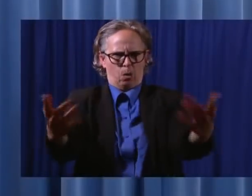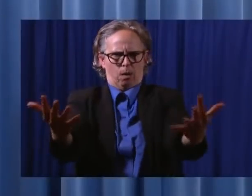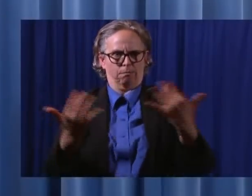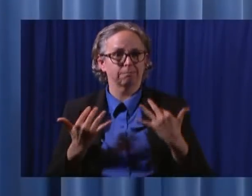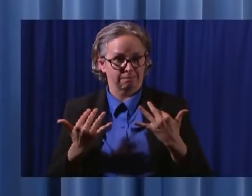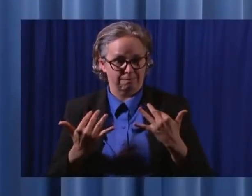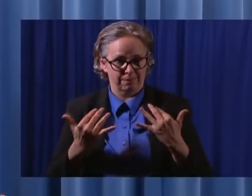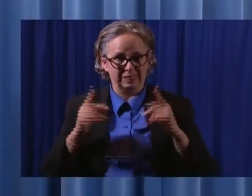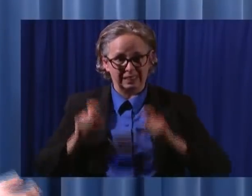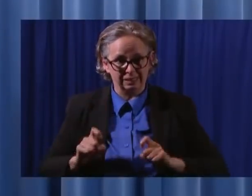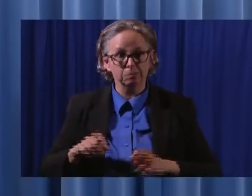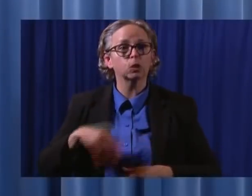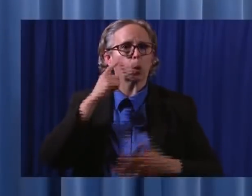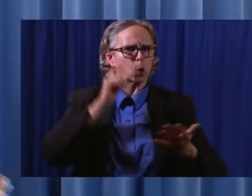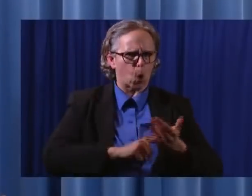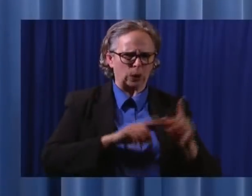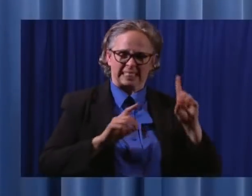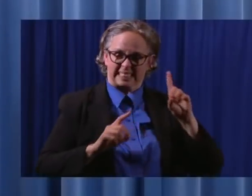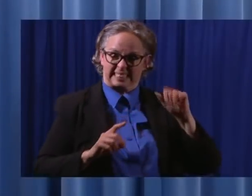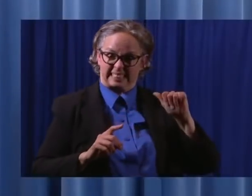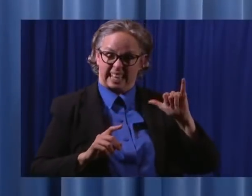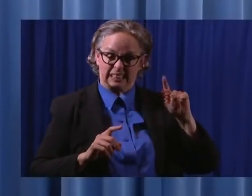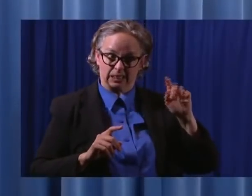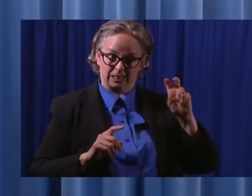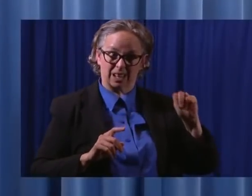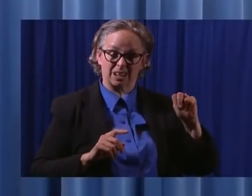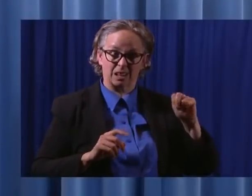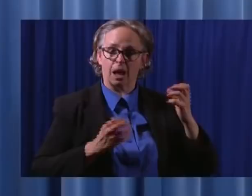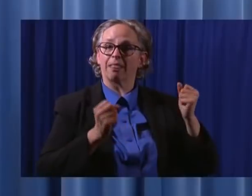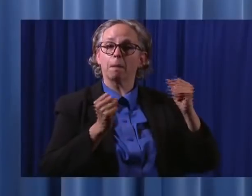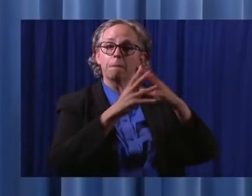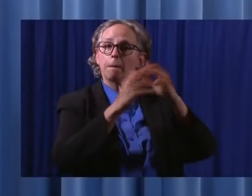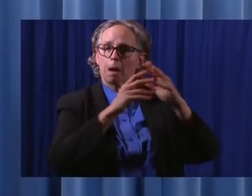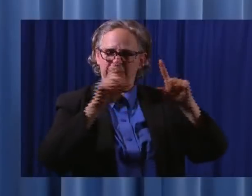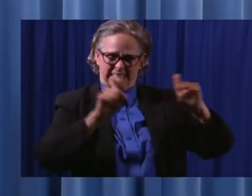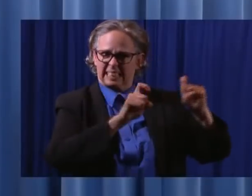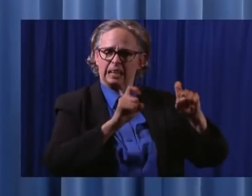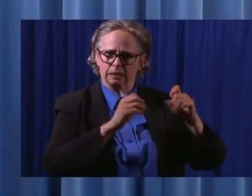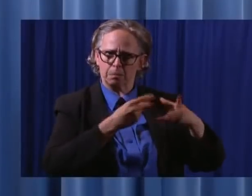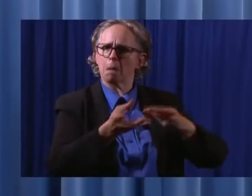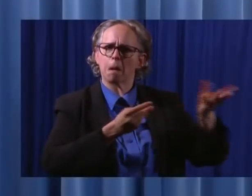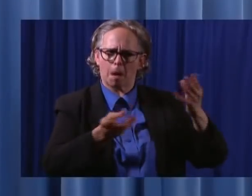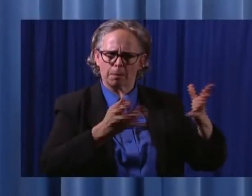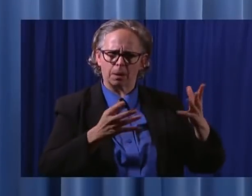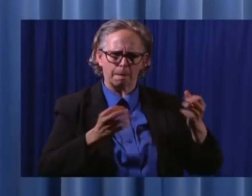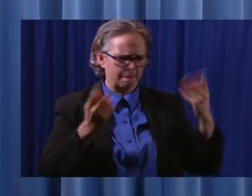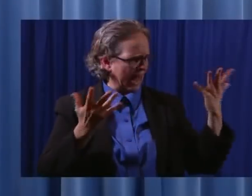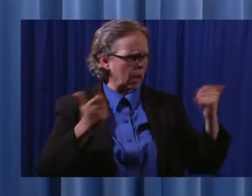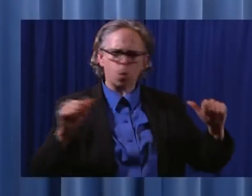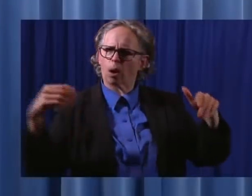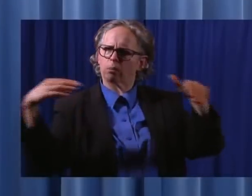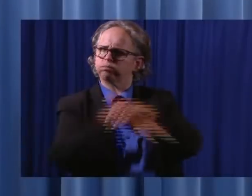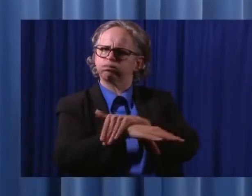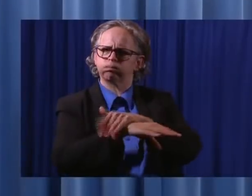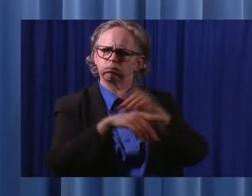Hamilton County, pop-up testing, anybody can walk in. So when you go from a group of people who all